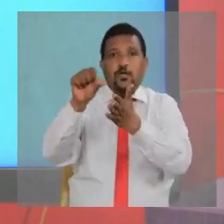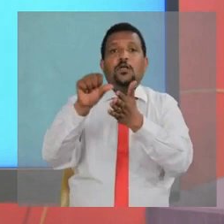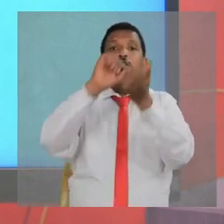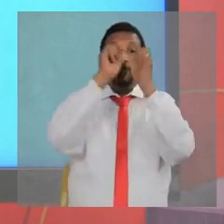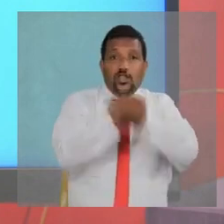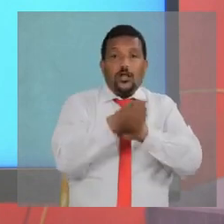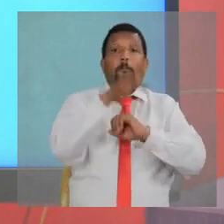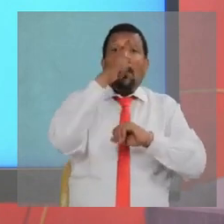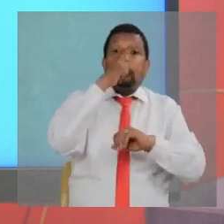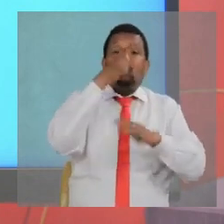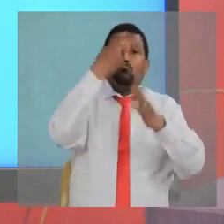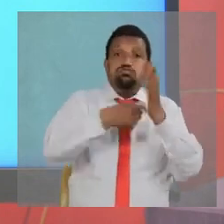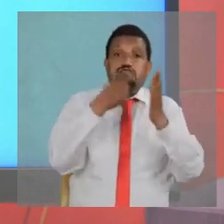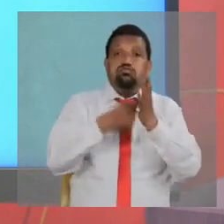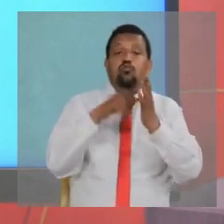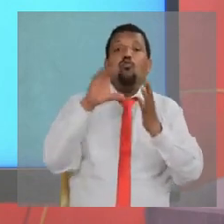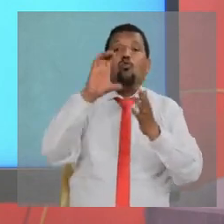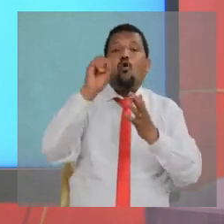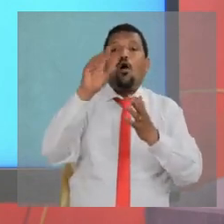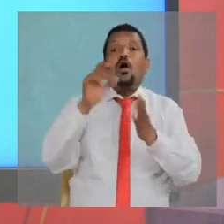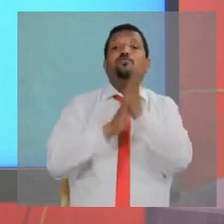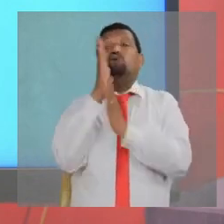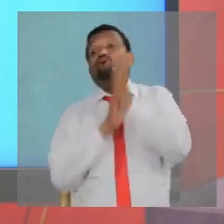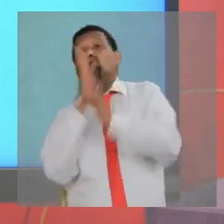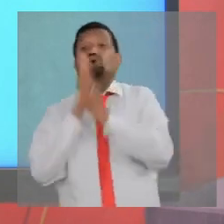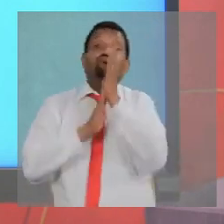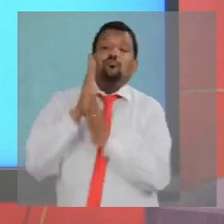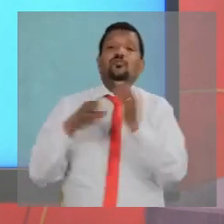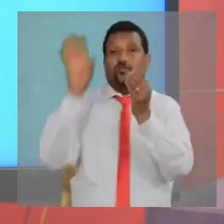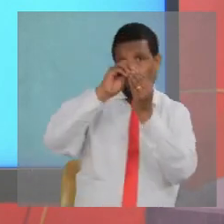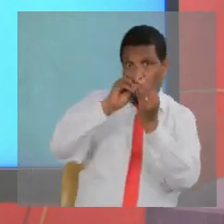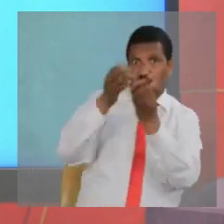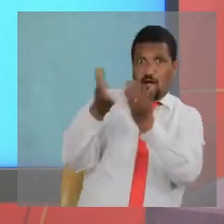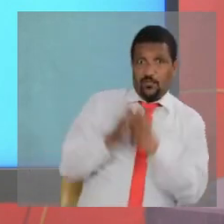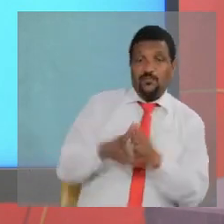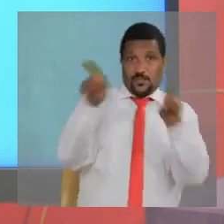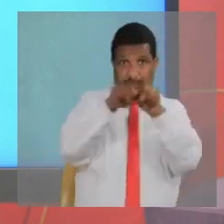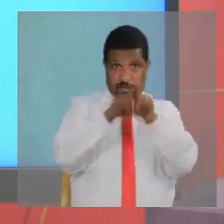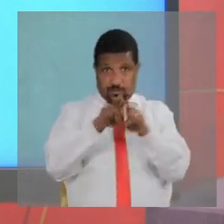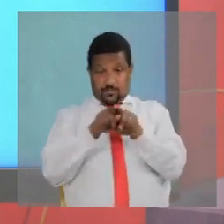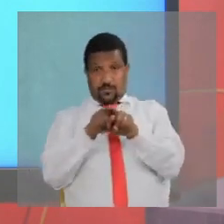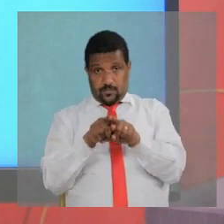the demand for Coca will also increase. Similarly,